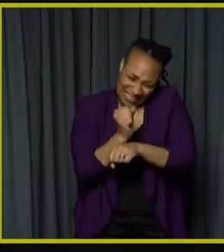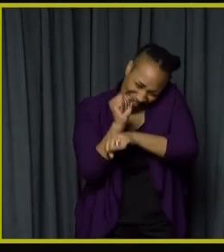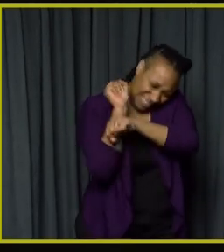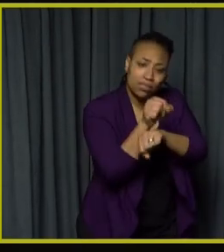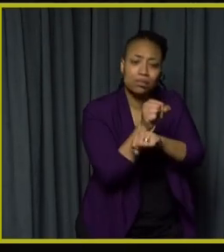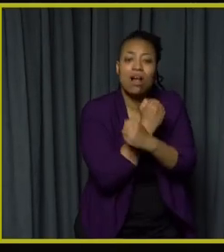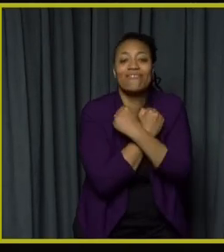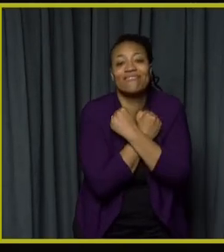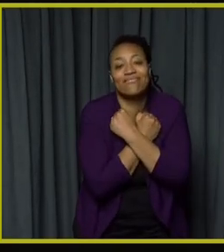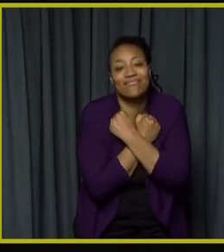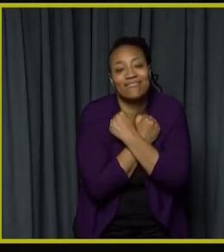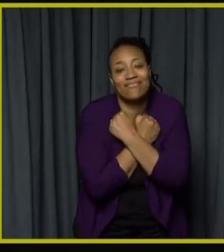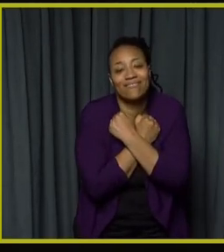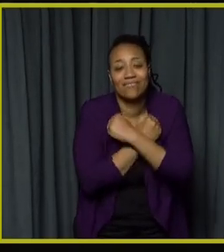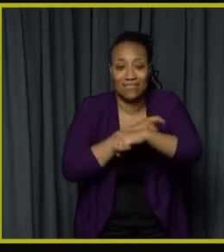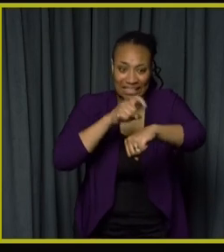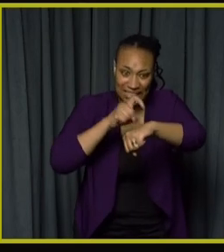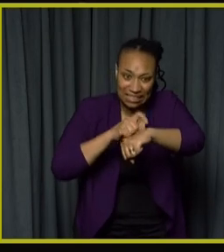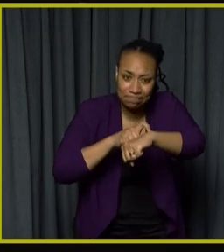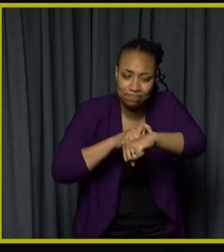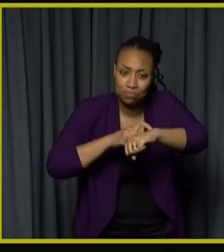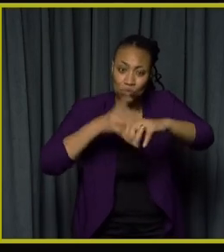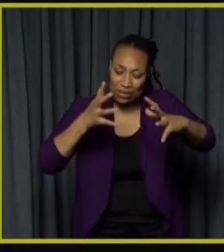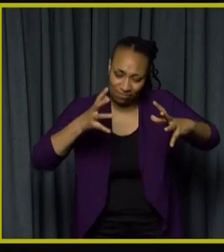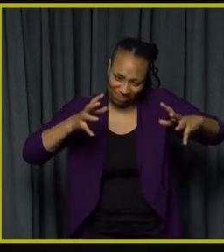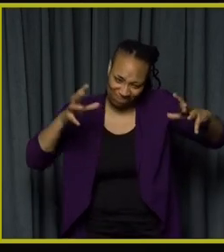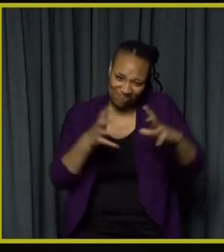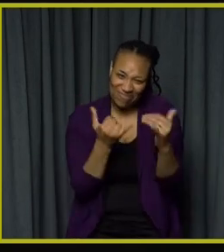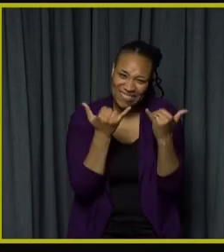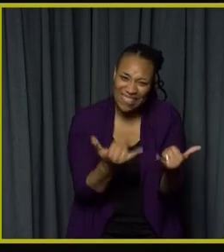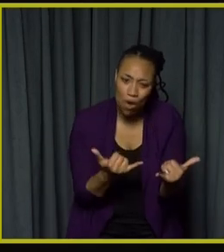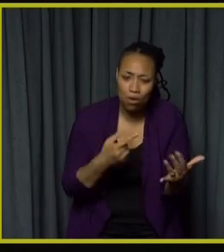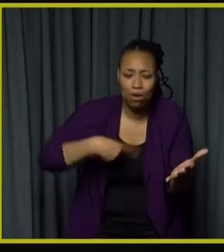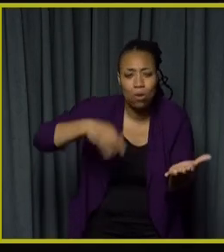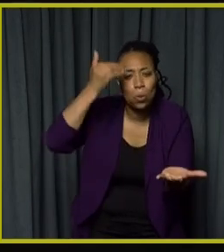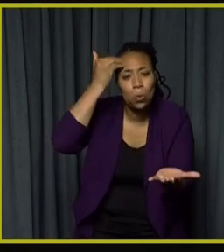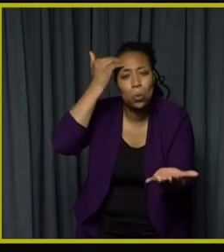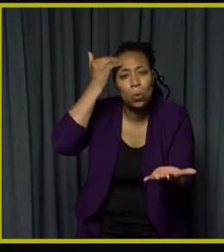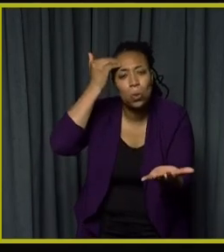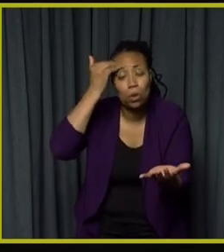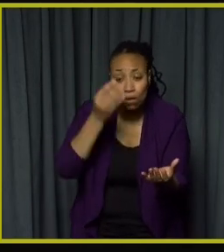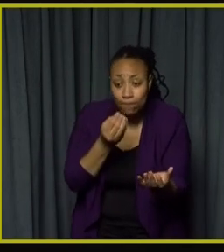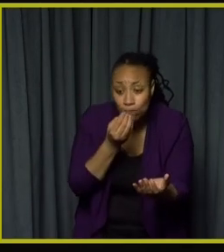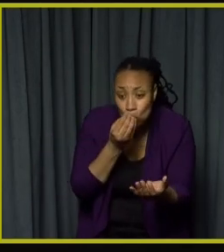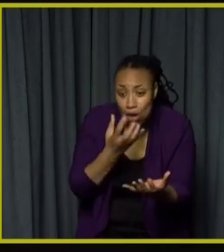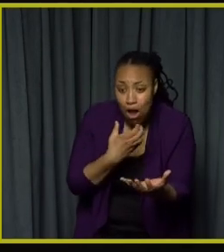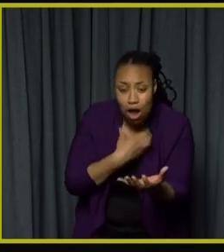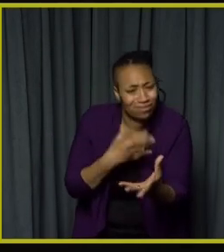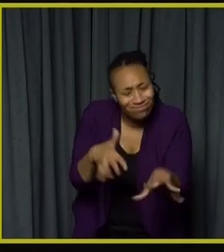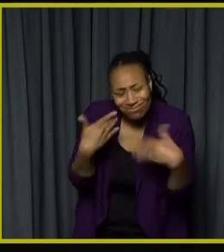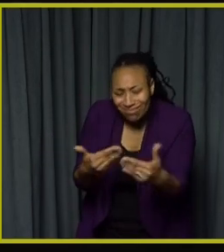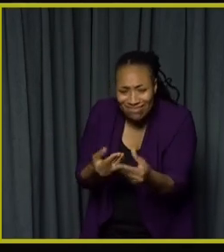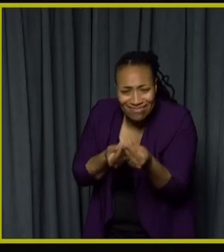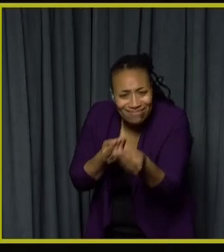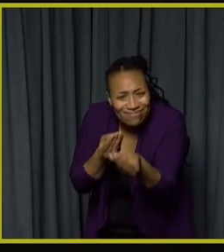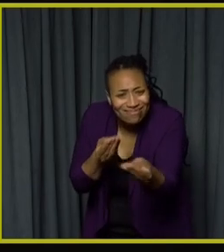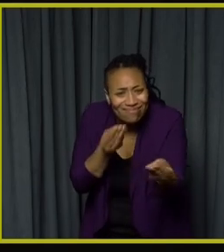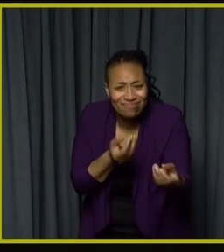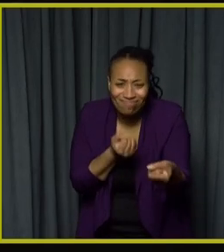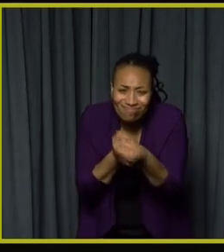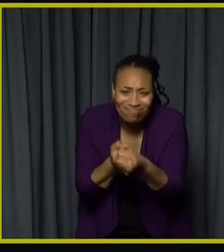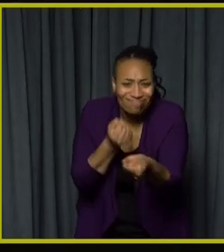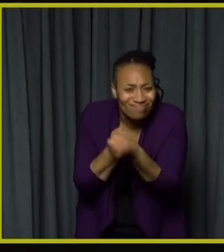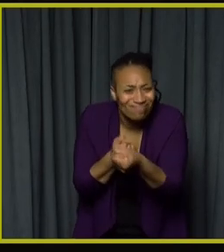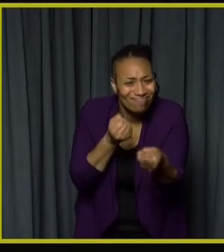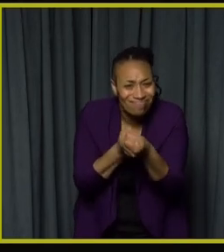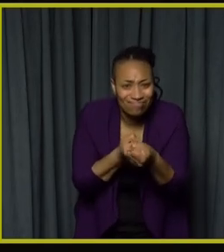though we are sure that the hungry can be fed, that the sick can be insured and cured, that immigrants can be welcome,